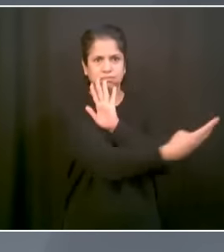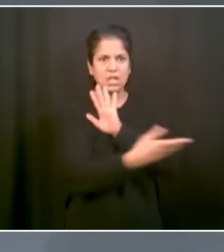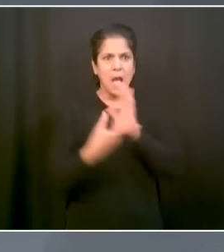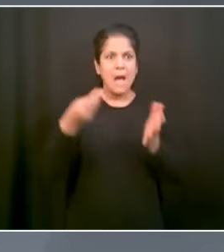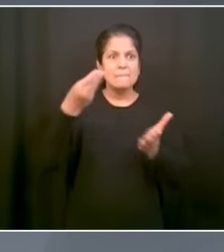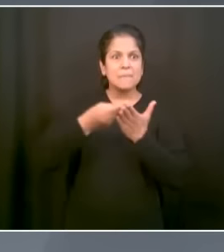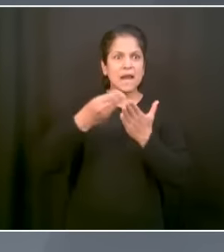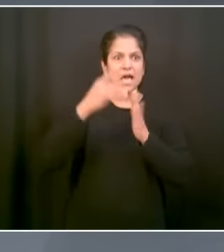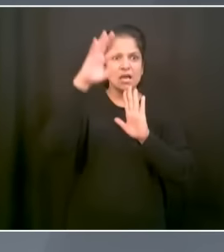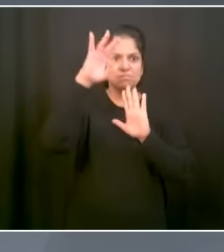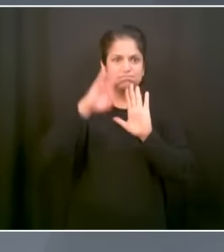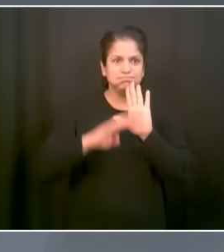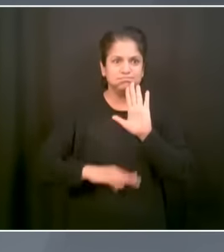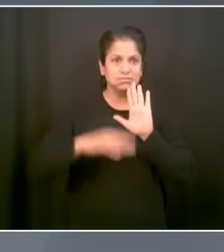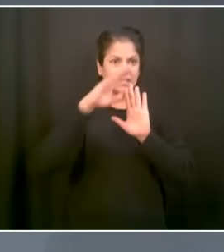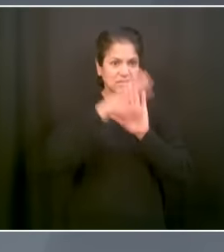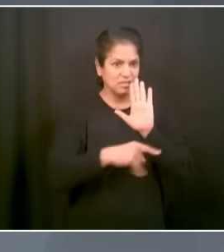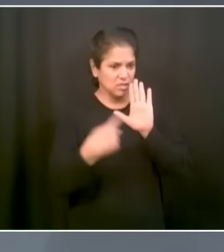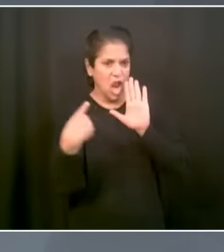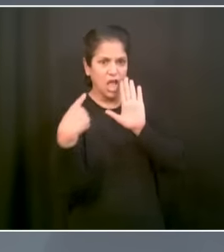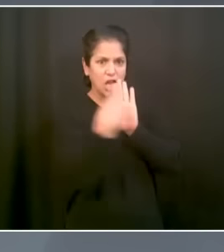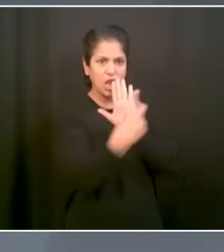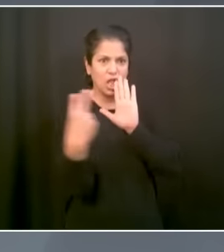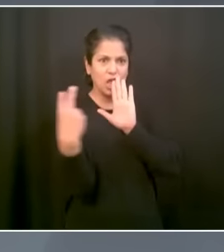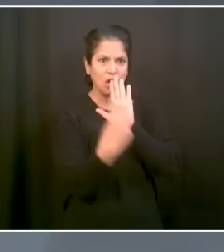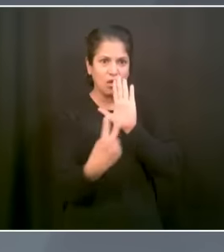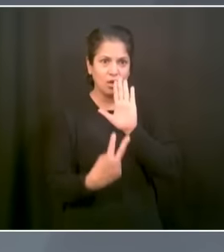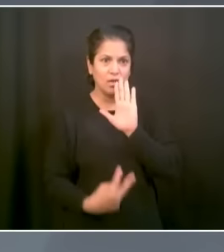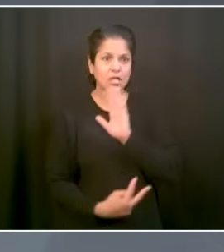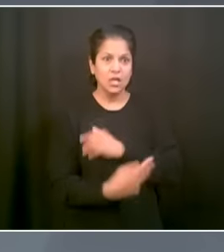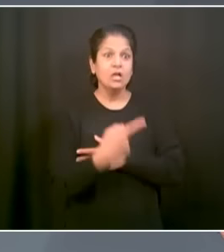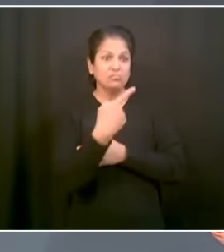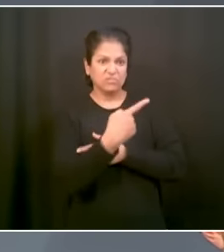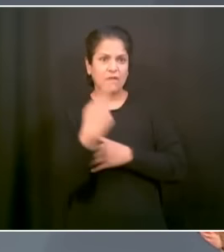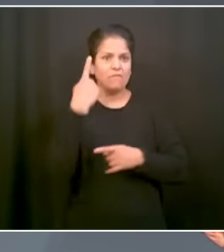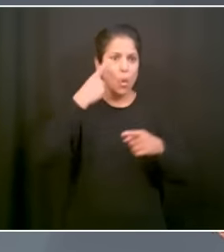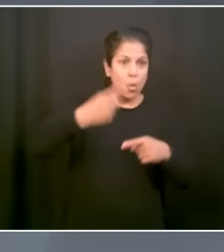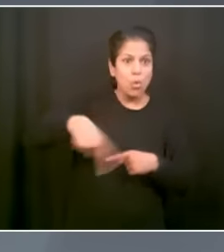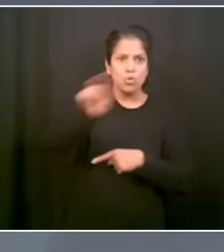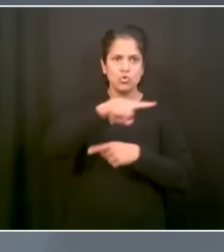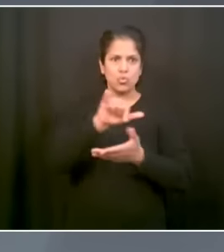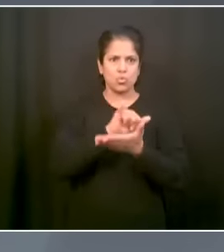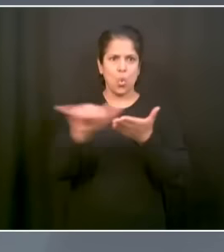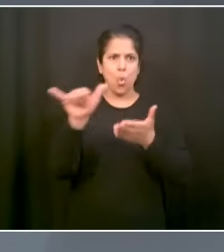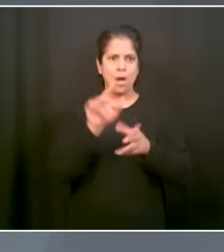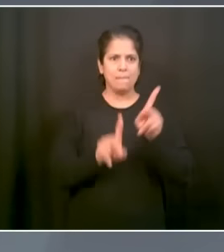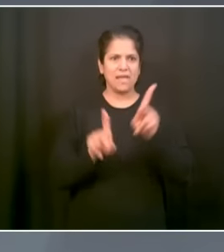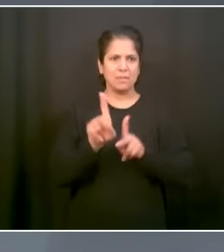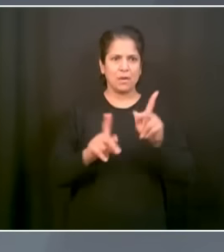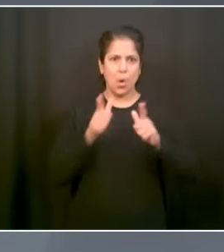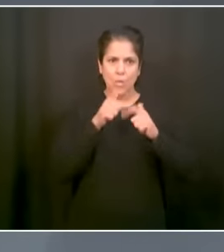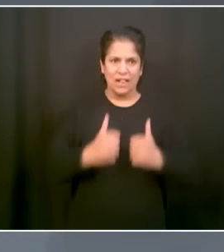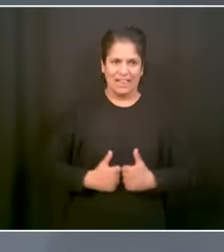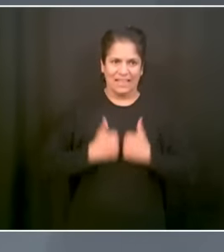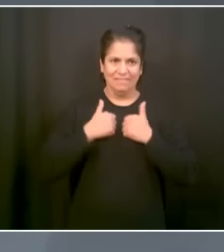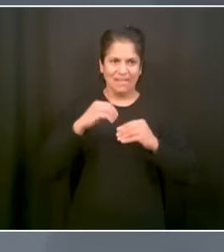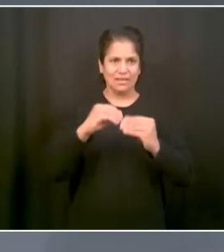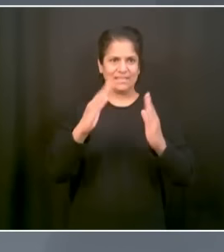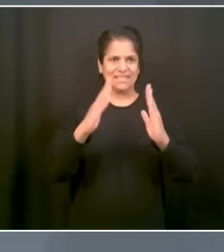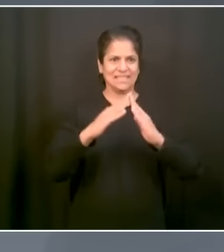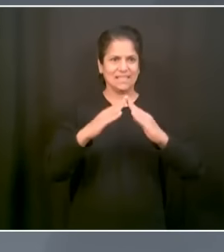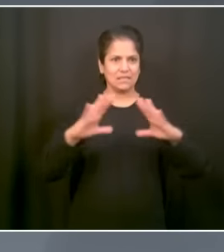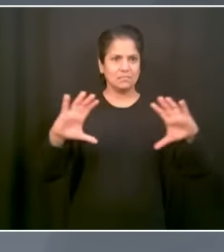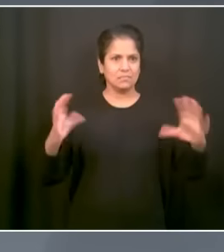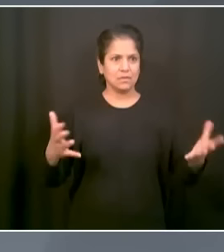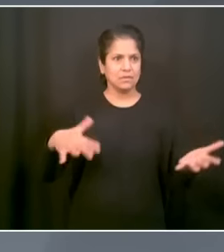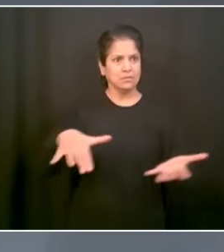as the scale of this fiscal deficit came to our attention, what it was, how we got here. In the time between now